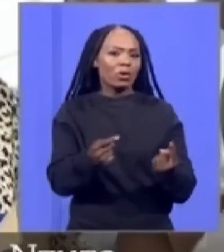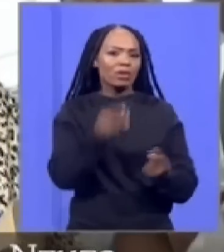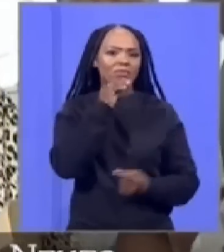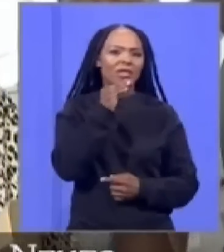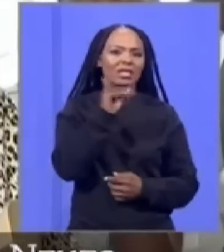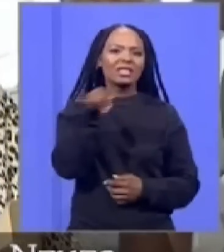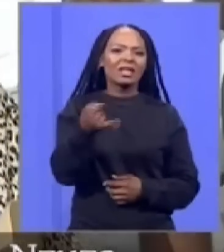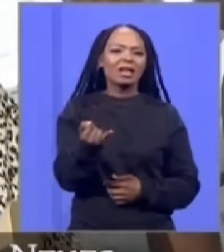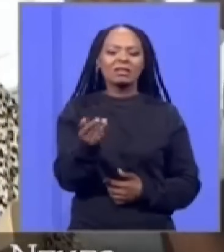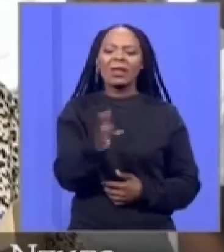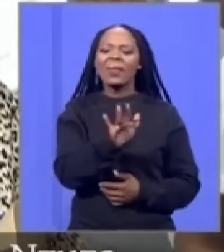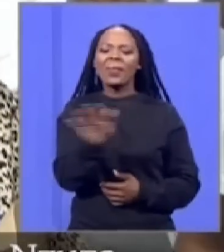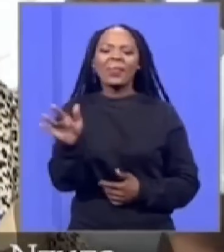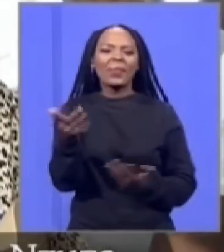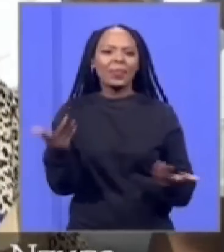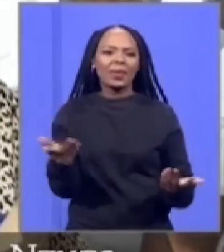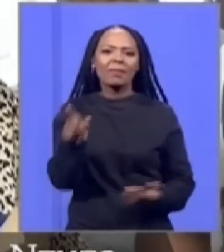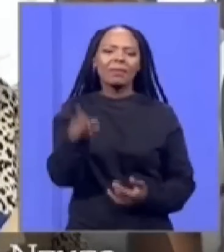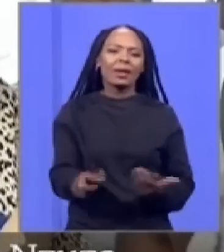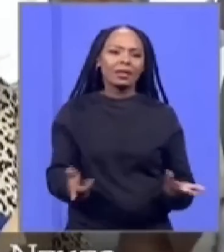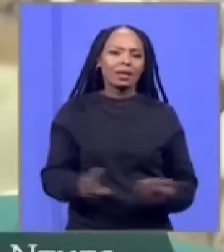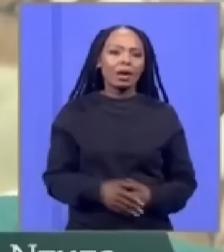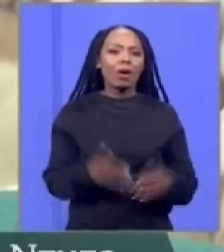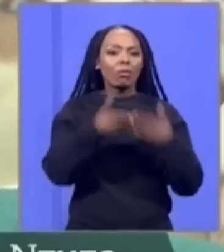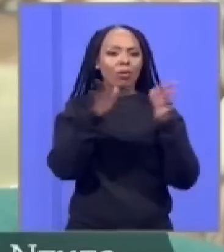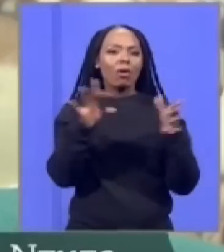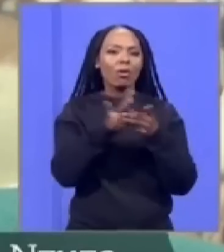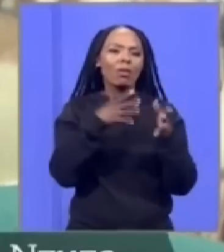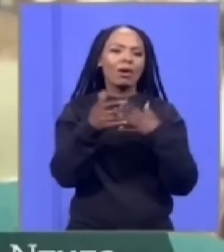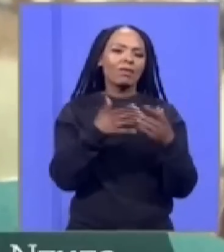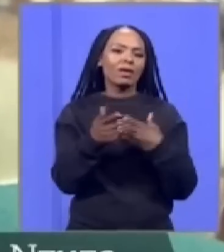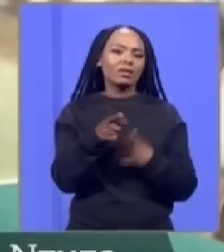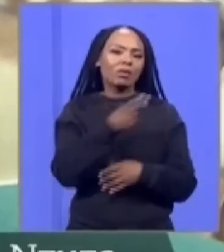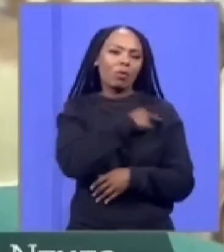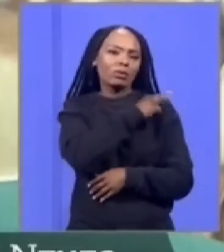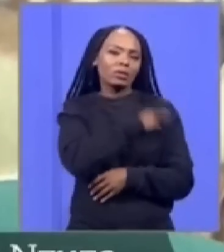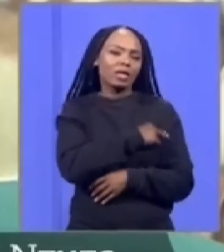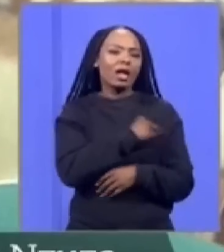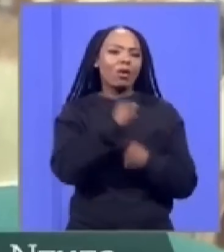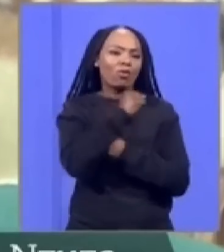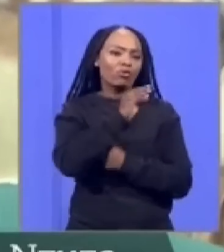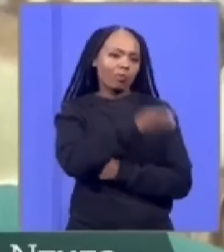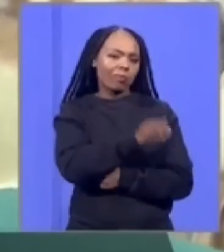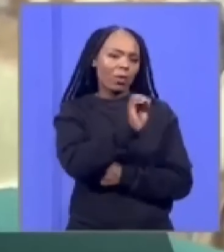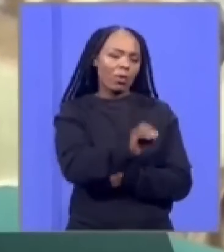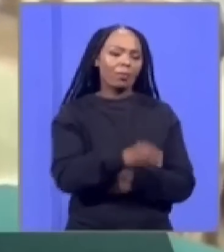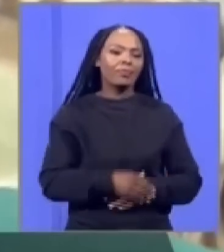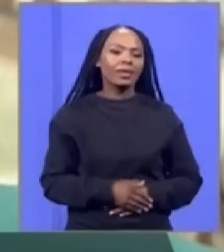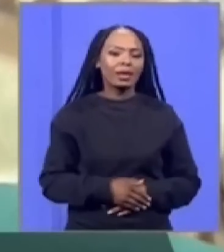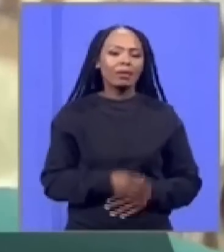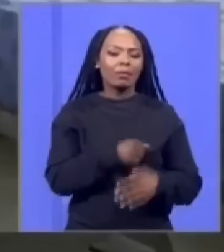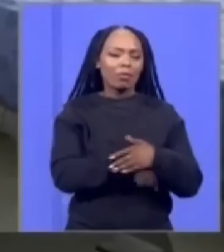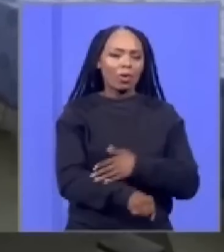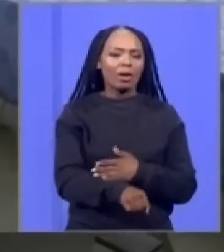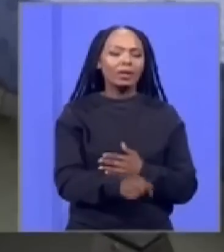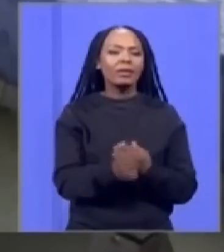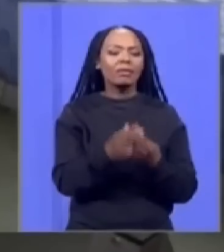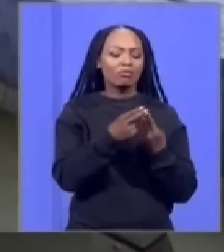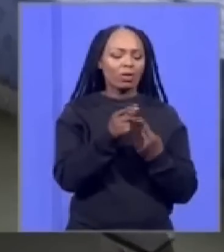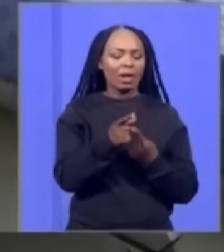So we have opened home affairs offices in hospitals. Kaulele bana ba babedi ba bashanyana le ngwanana ba hlahile ka morao